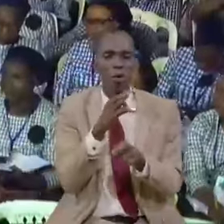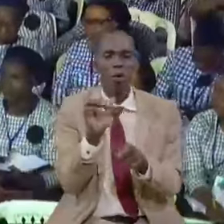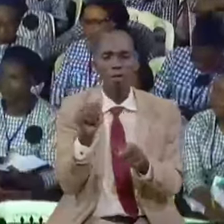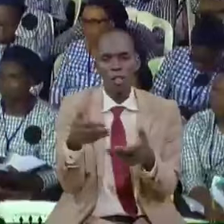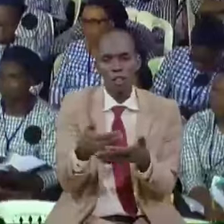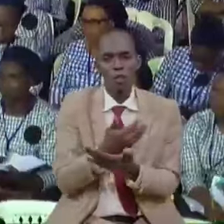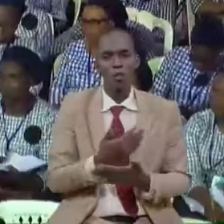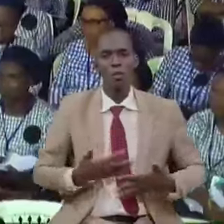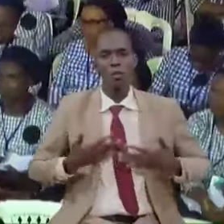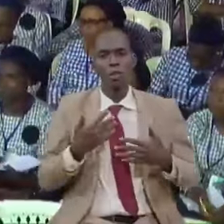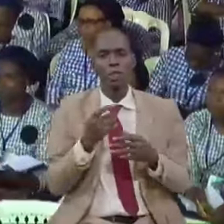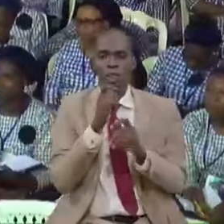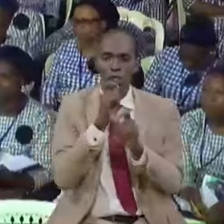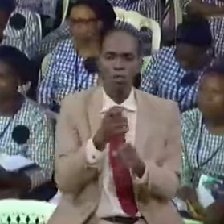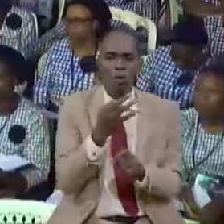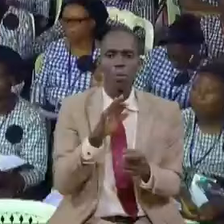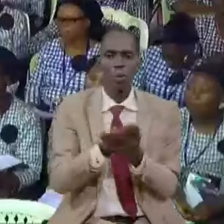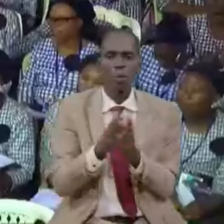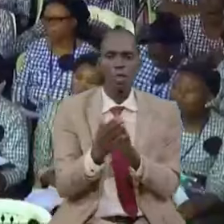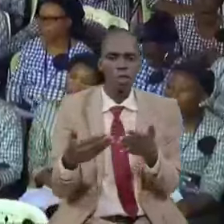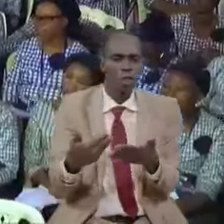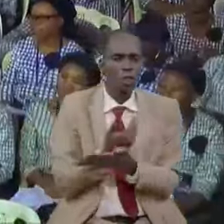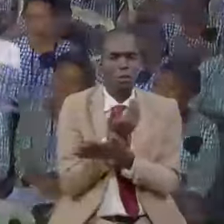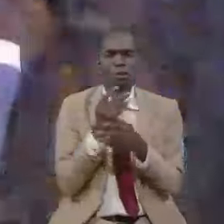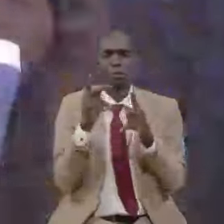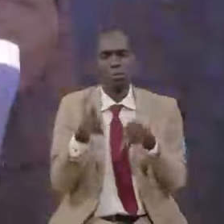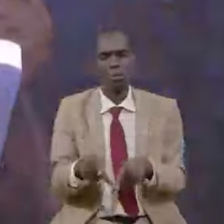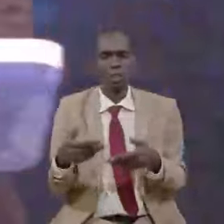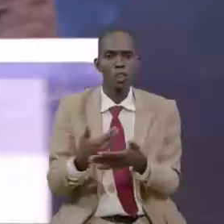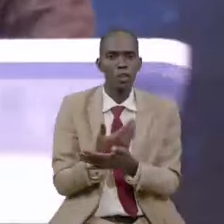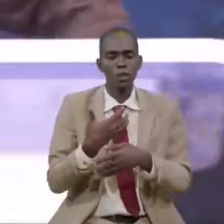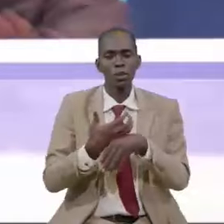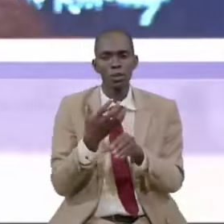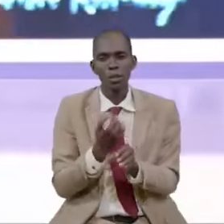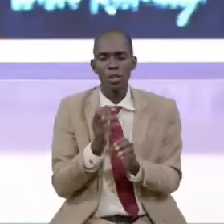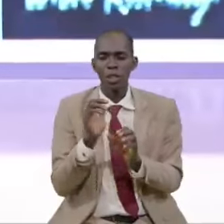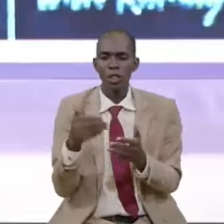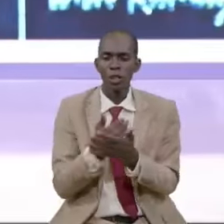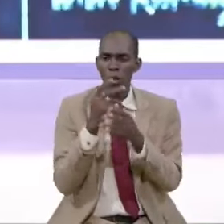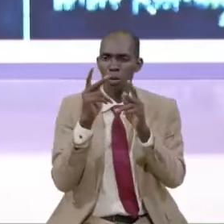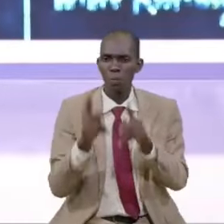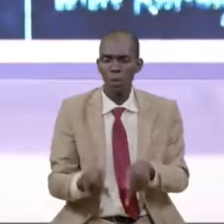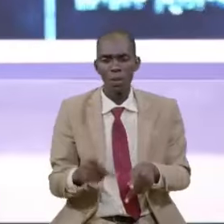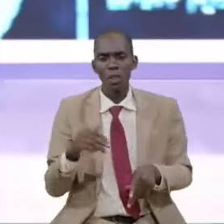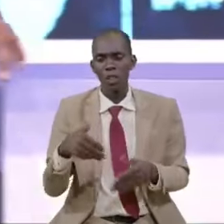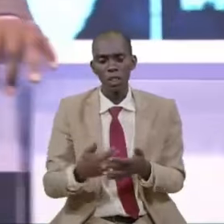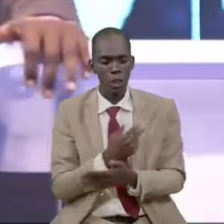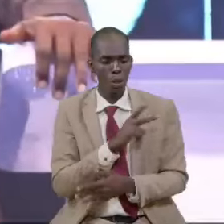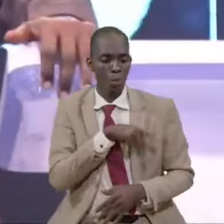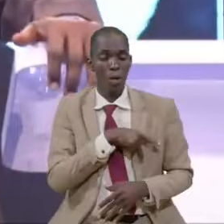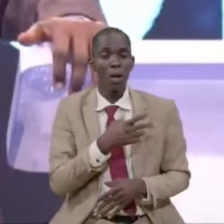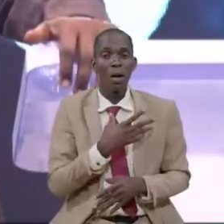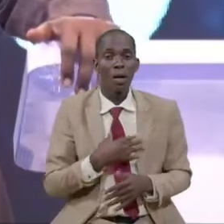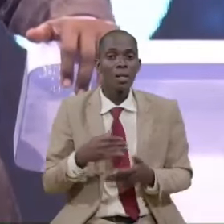creature. The gift of being a new person, a new personality. And the gift of a